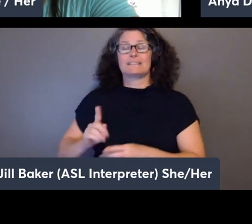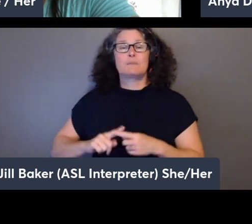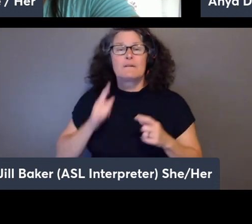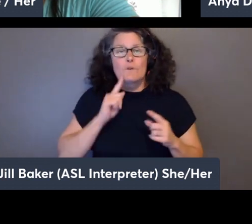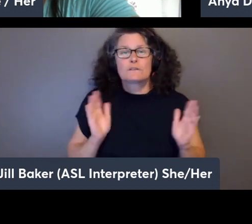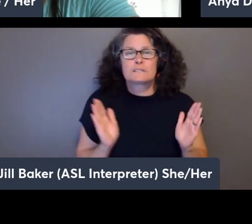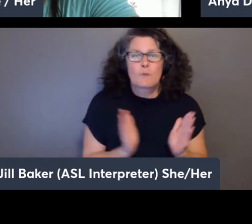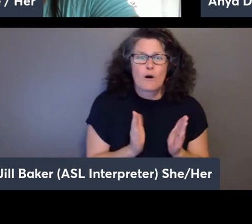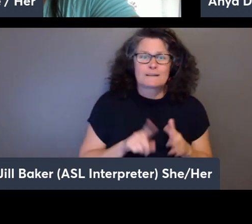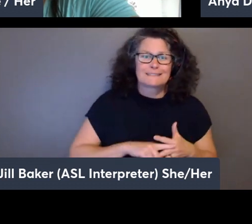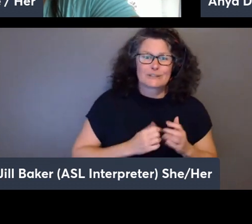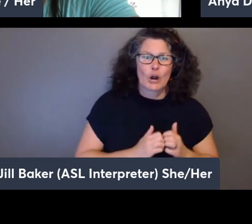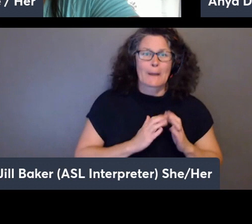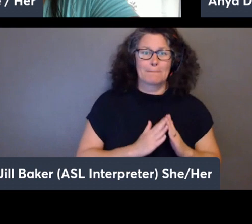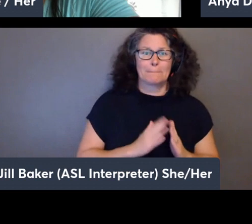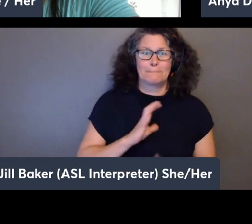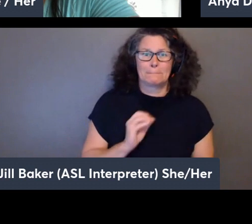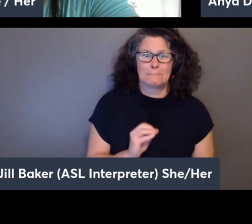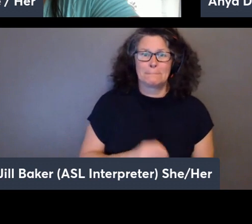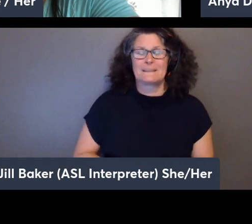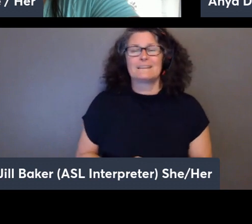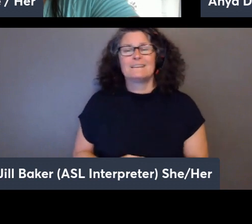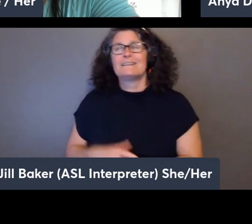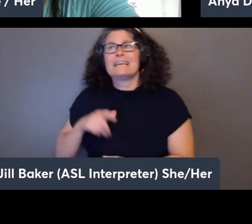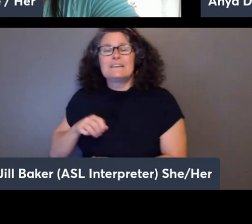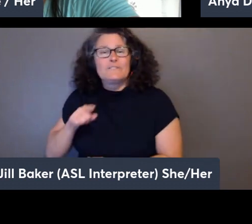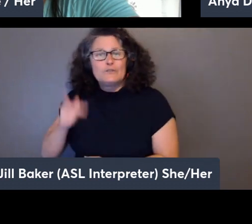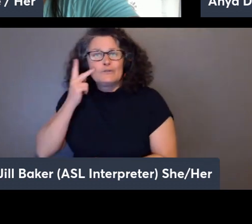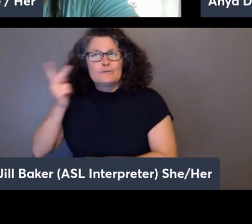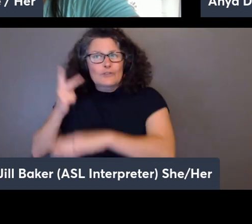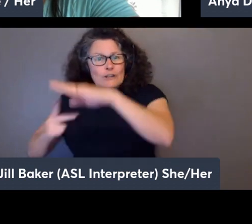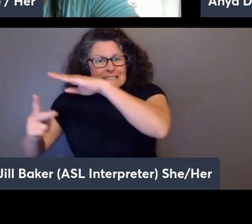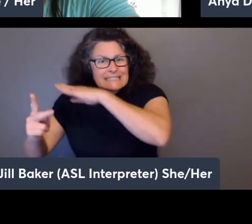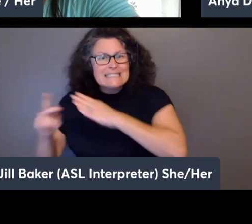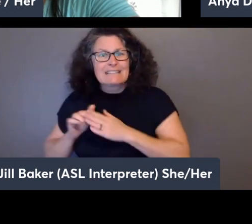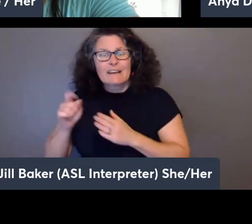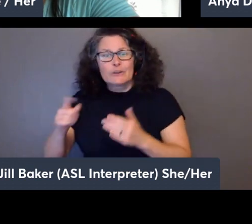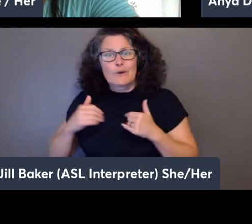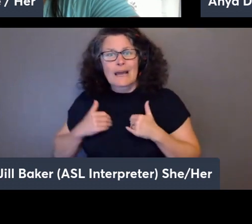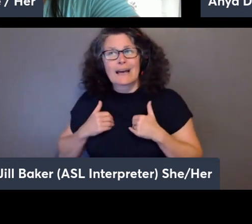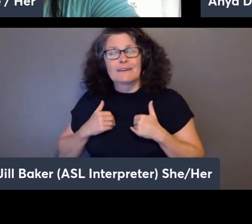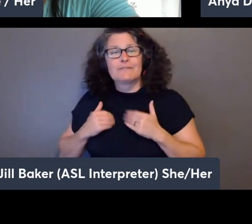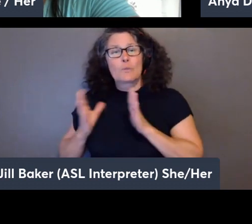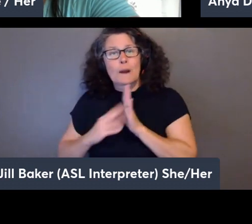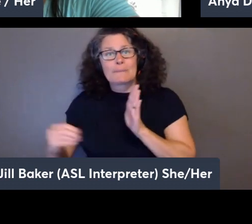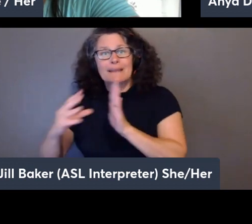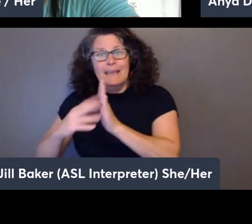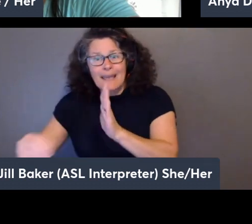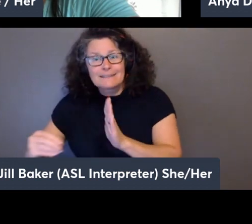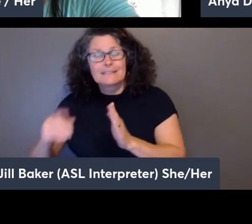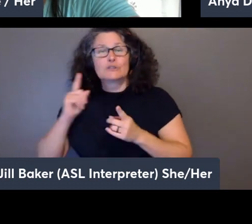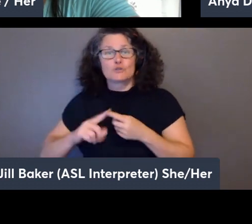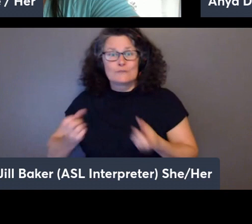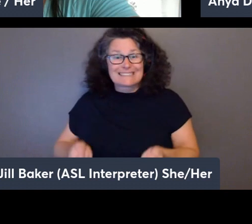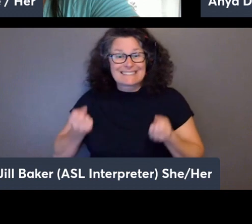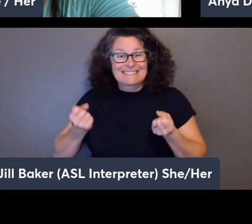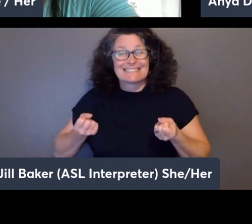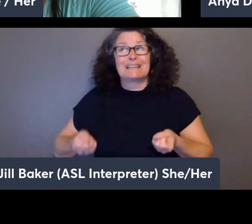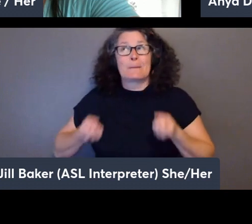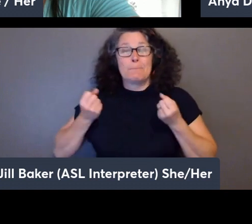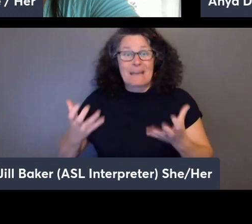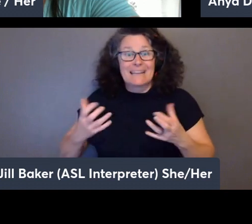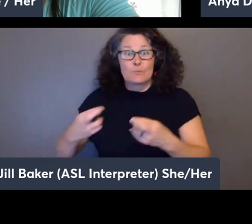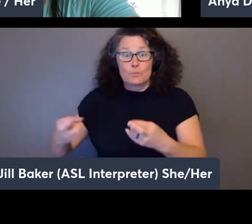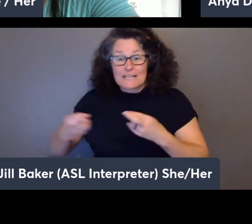startups. So anytime you foresee, you have to replicate your infrastructure to multiple accounts or multiple